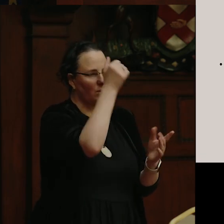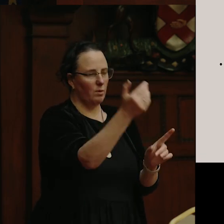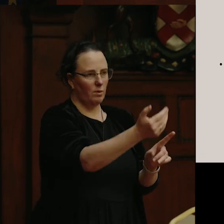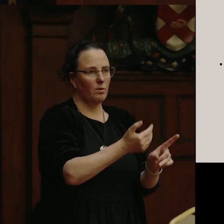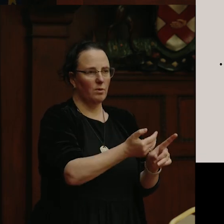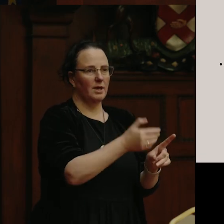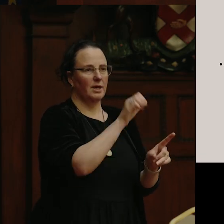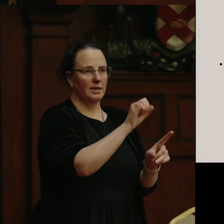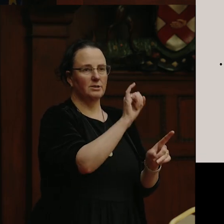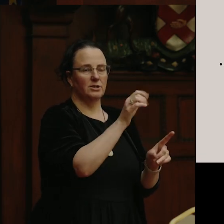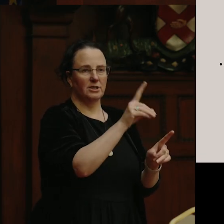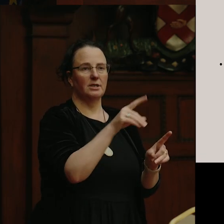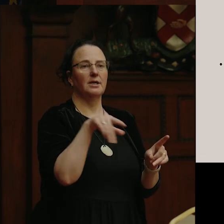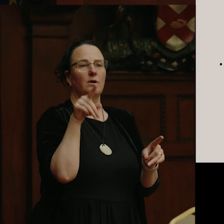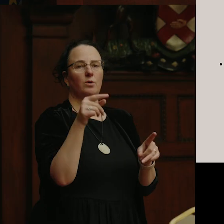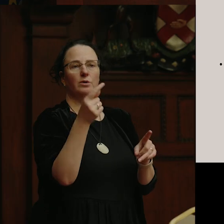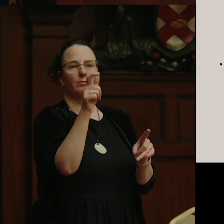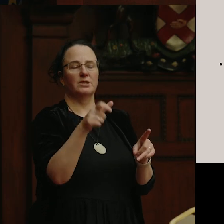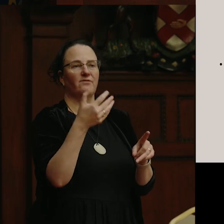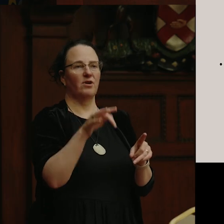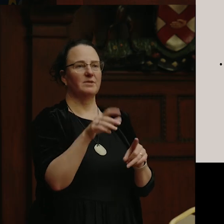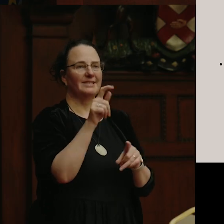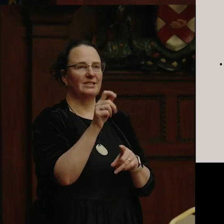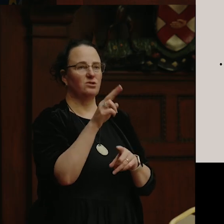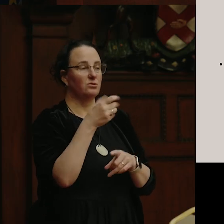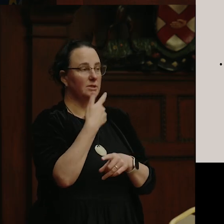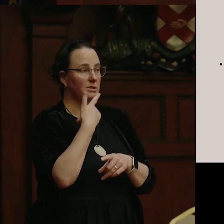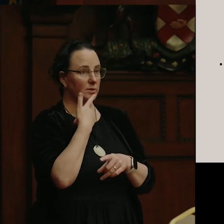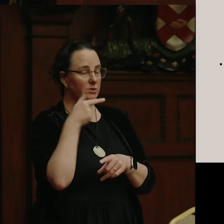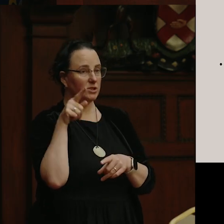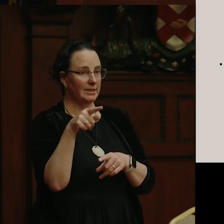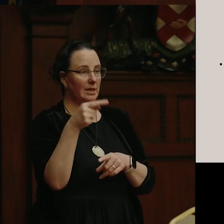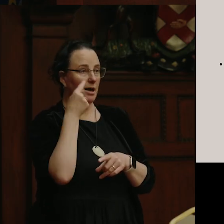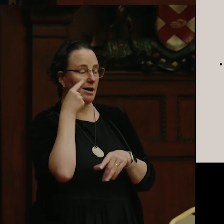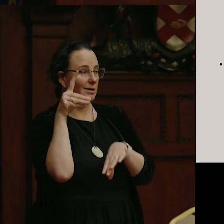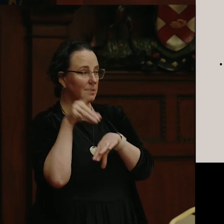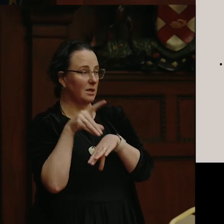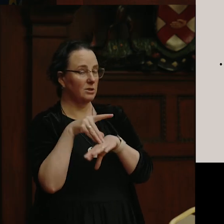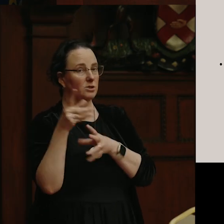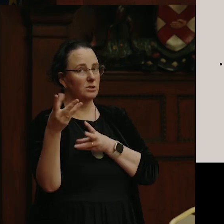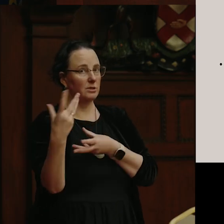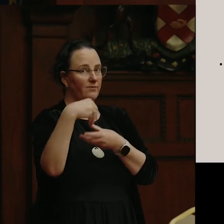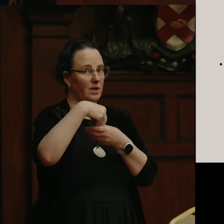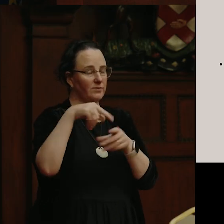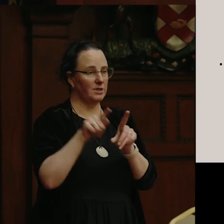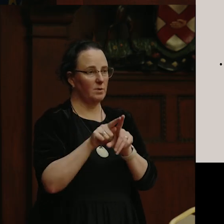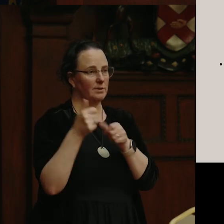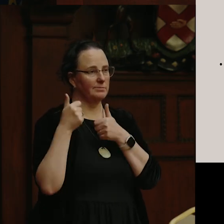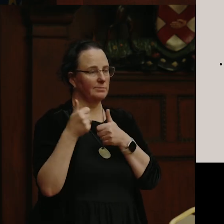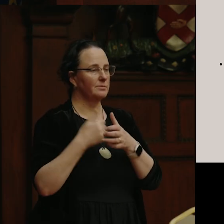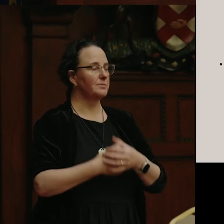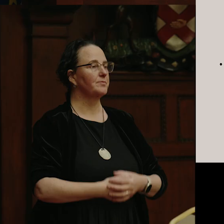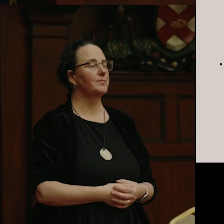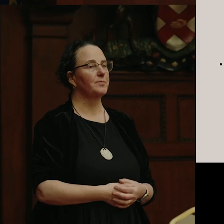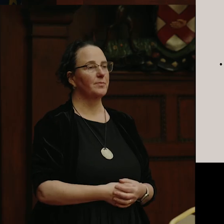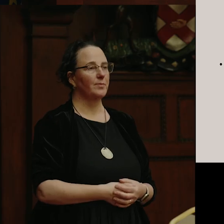Katrina Barrett is here from TU Dublin. She's an optometrist, and she's one of our co-applicants, and it's very important as well.